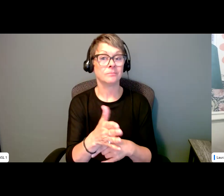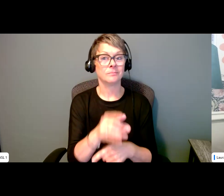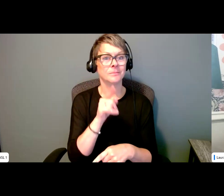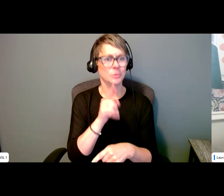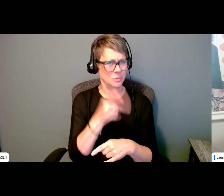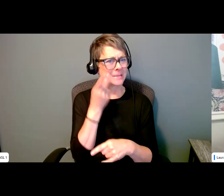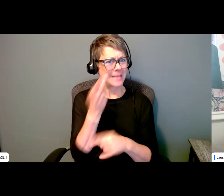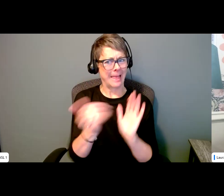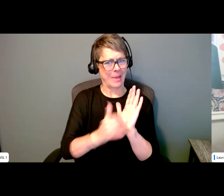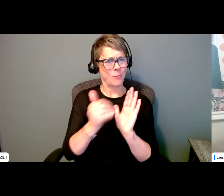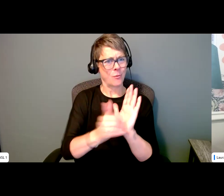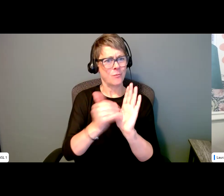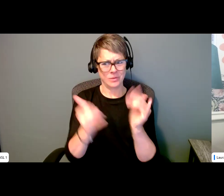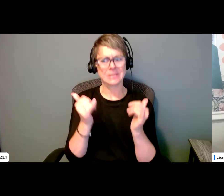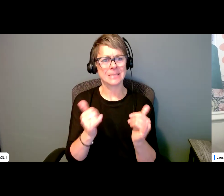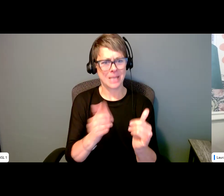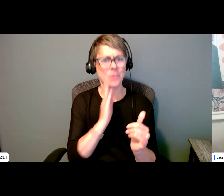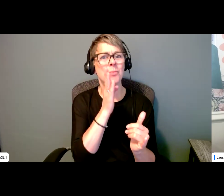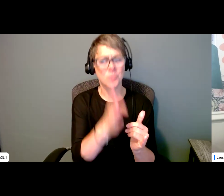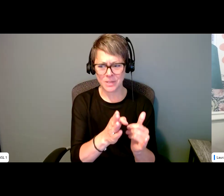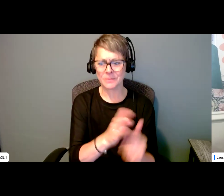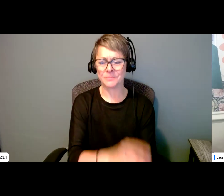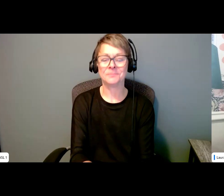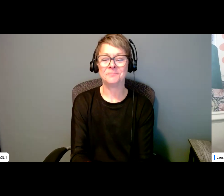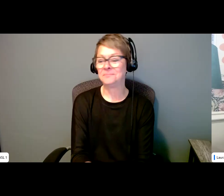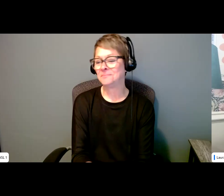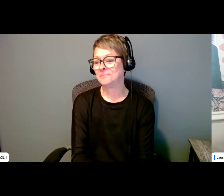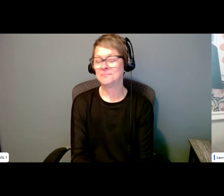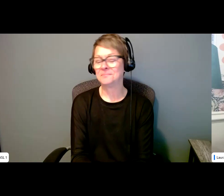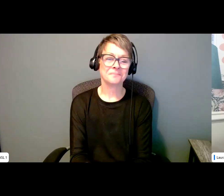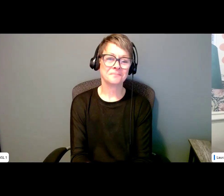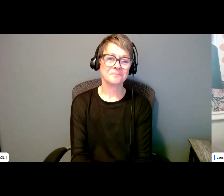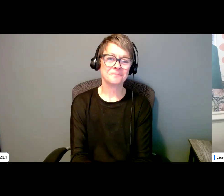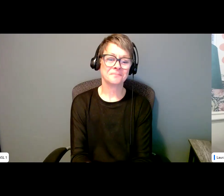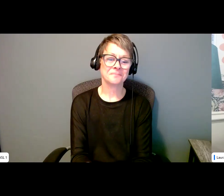a little bit as well throughout our time today.